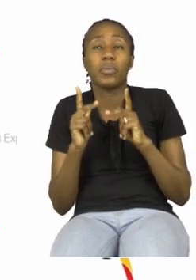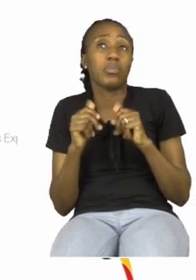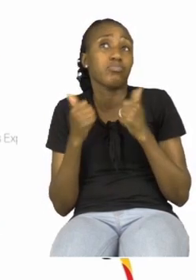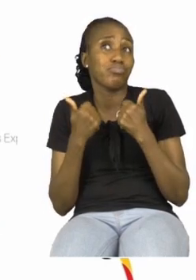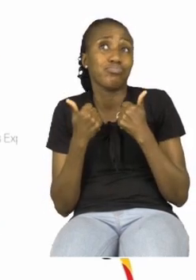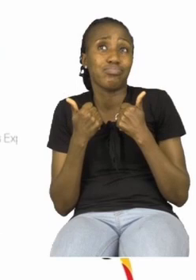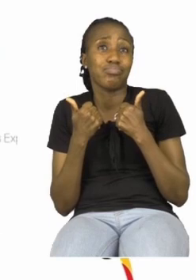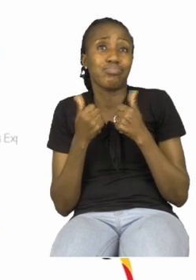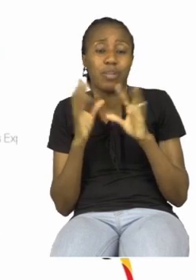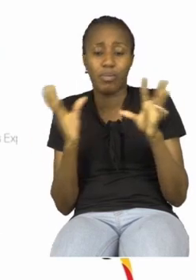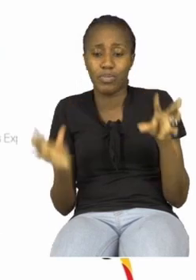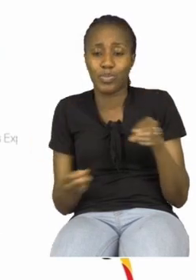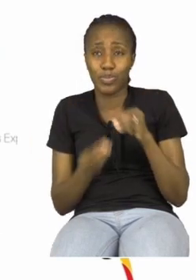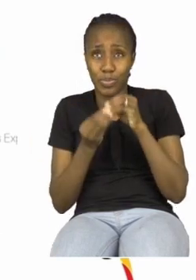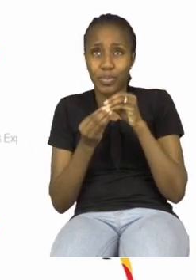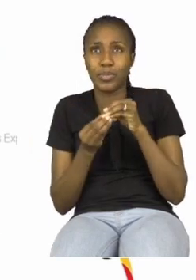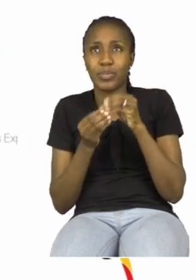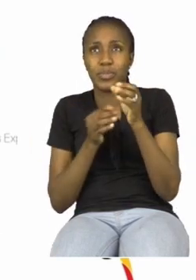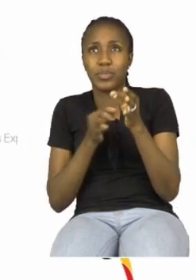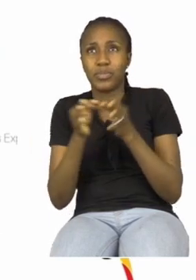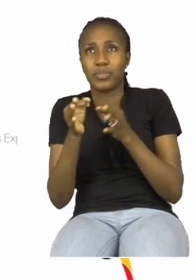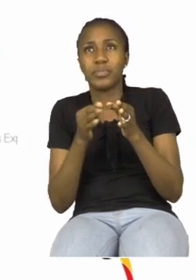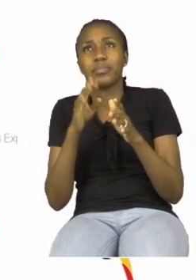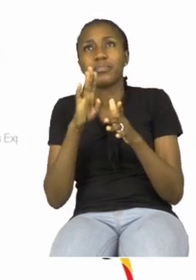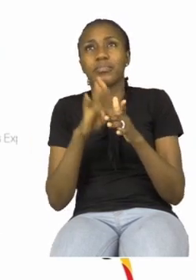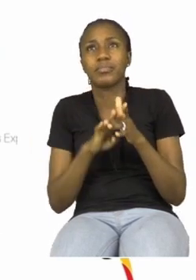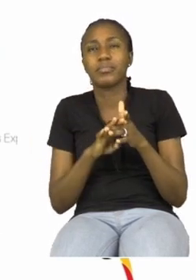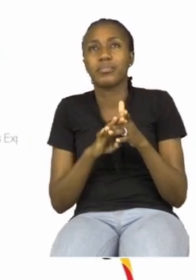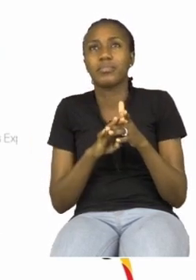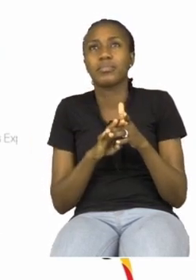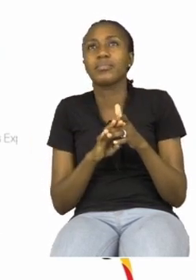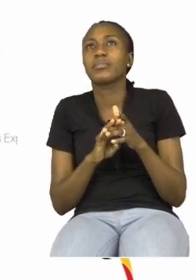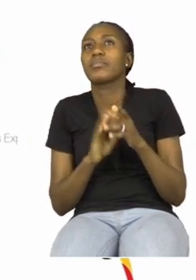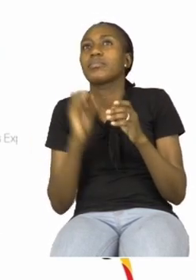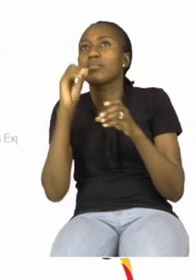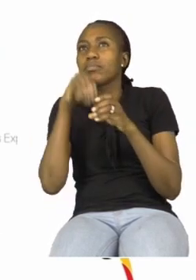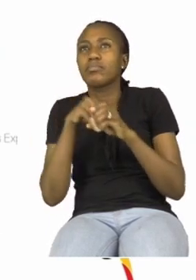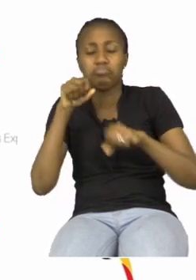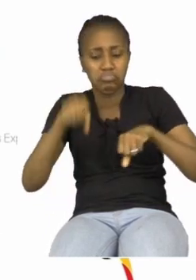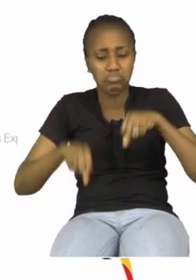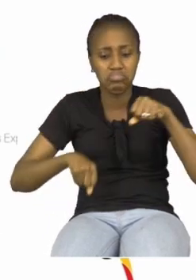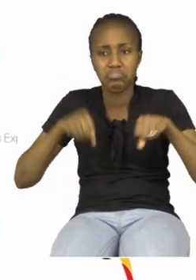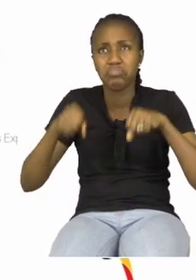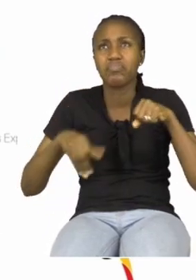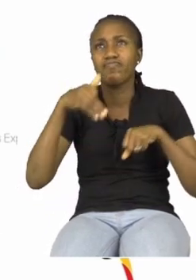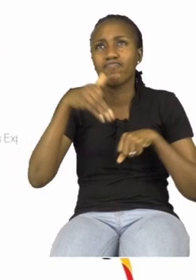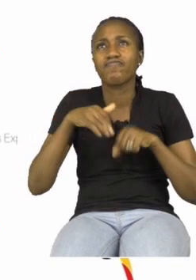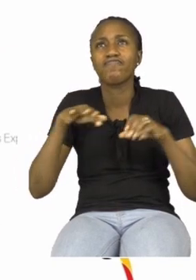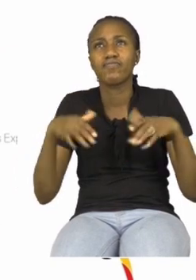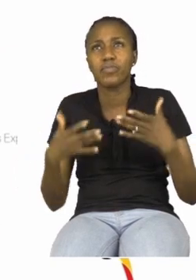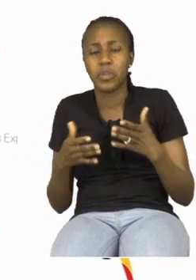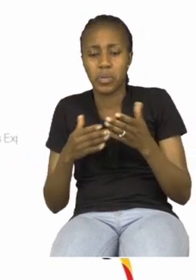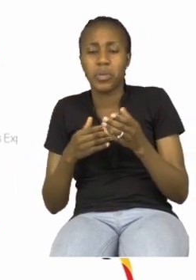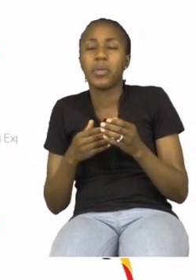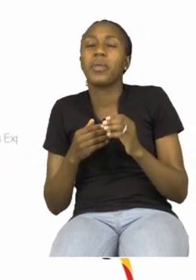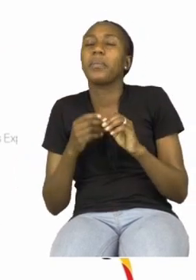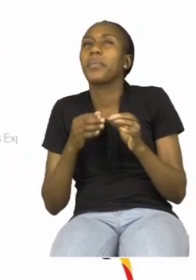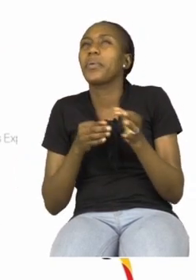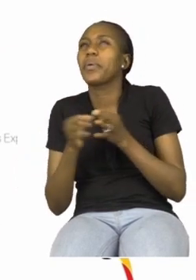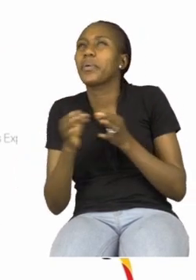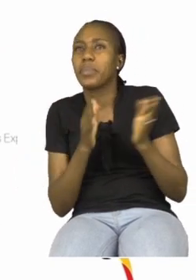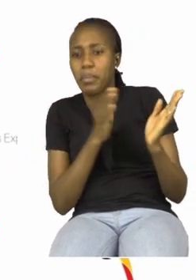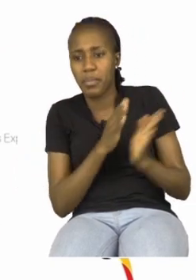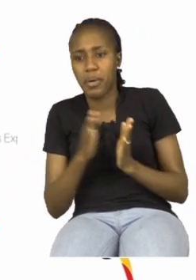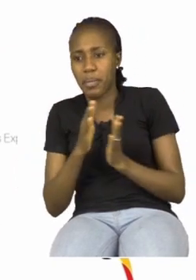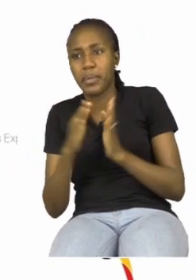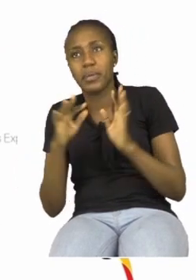coming from Mr. Theissen. They're just speaking about their involvement in cycling in the country and just taking us through, their development plans that they have